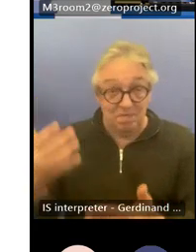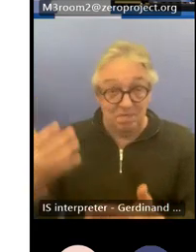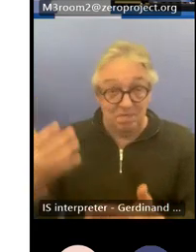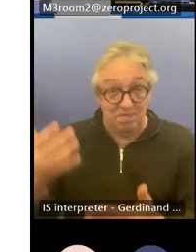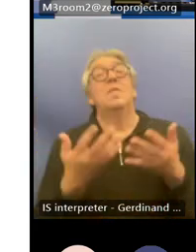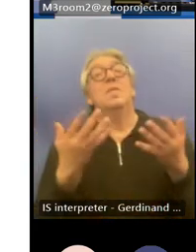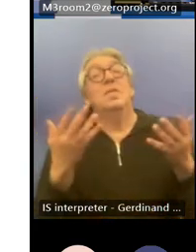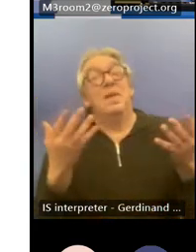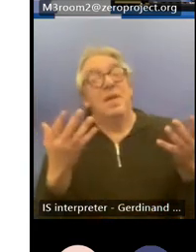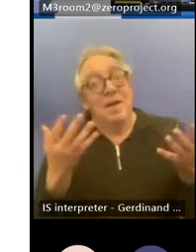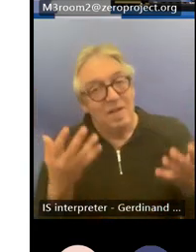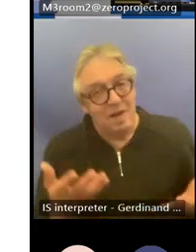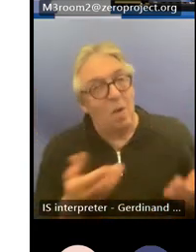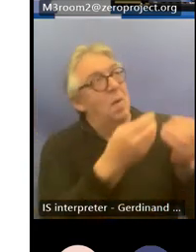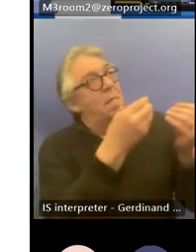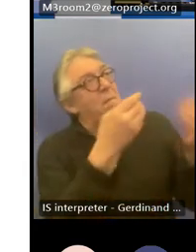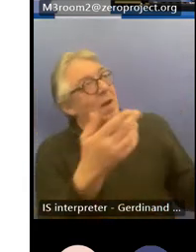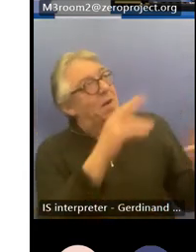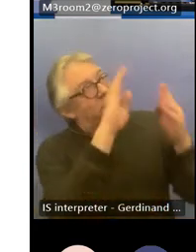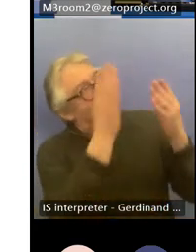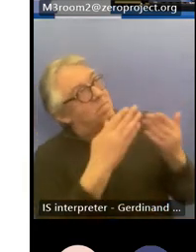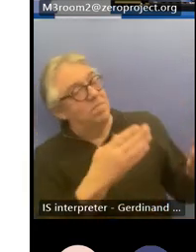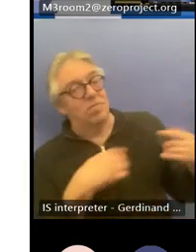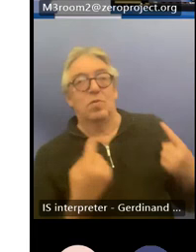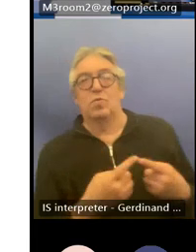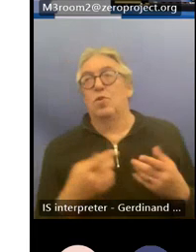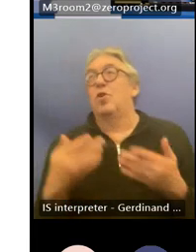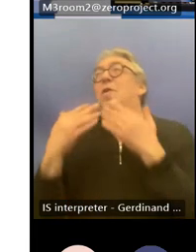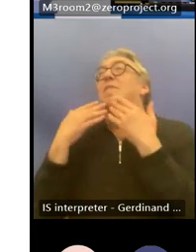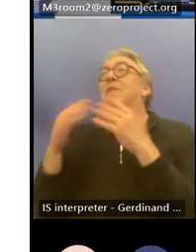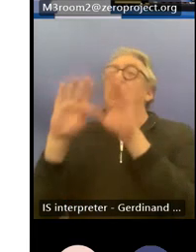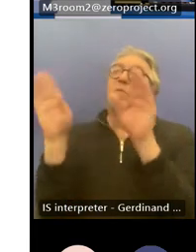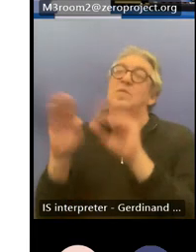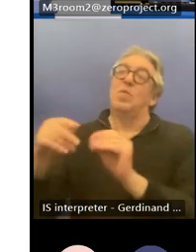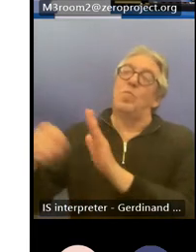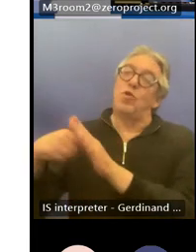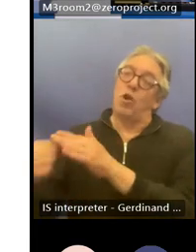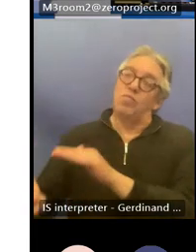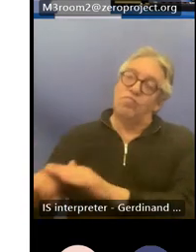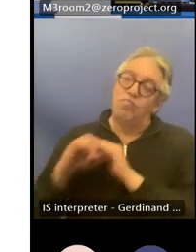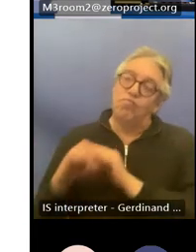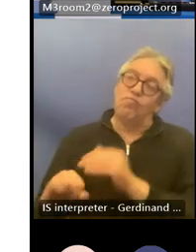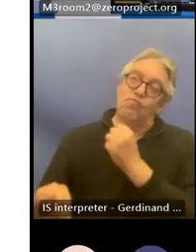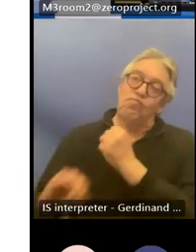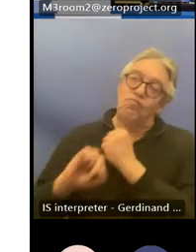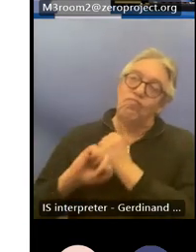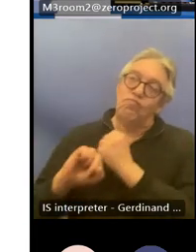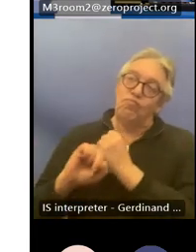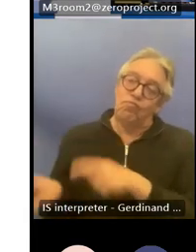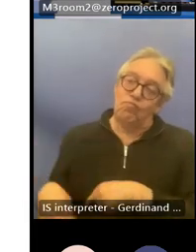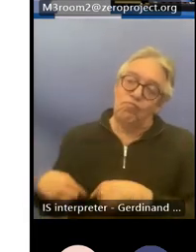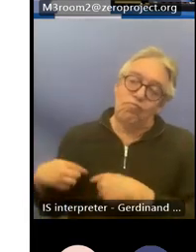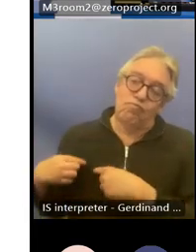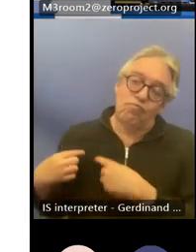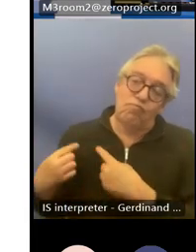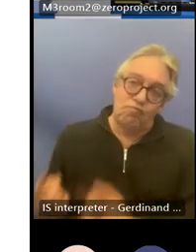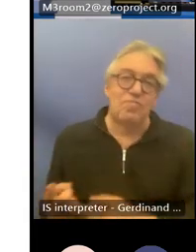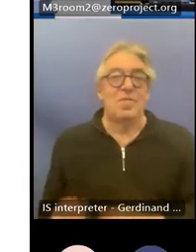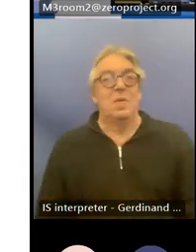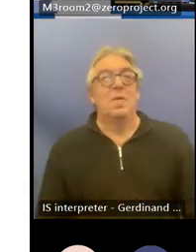also giving us. So thanks to the Zero Project team, and thank you all for hosting us as well. Thanks, Helle, for being